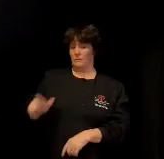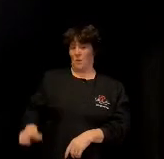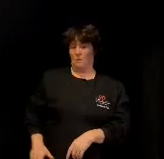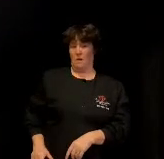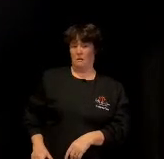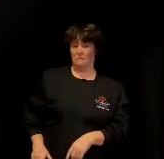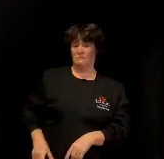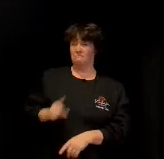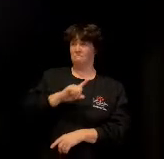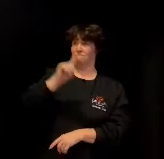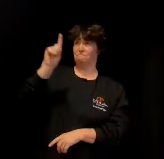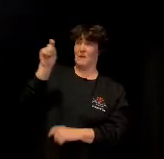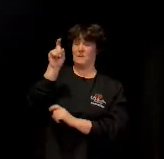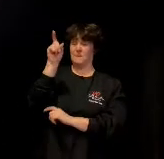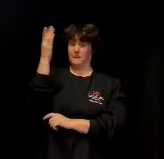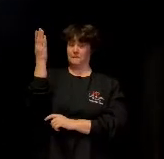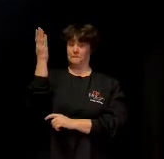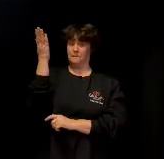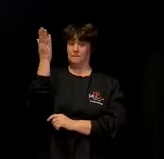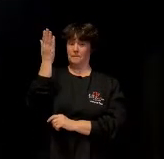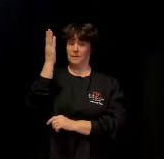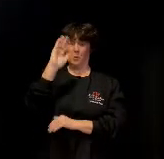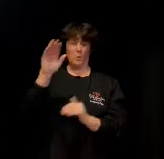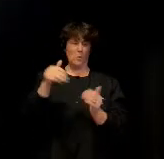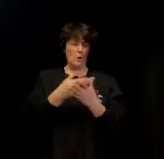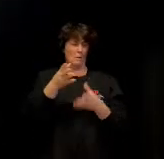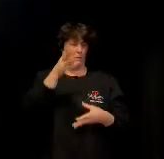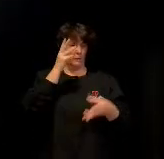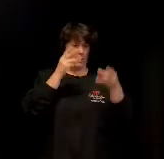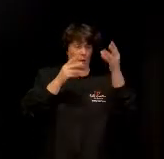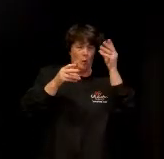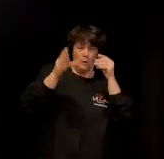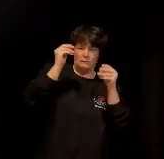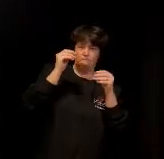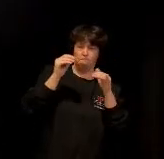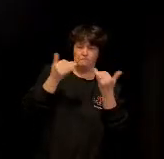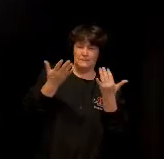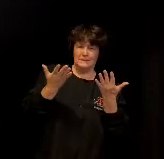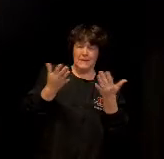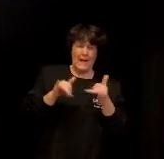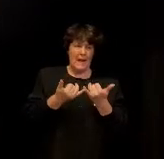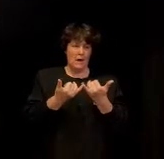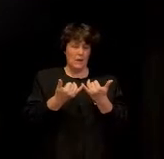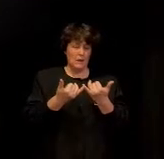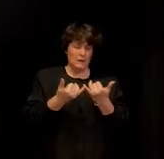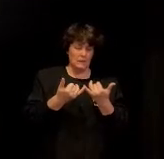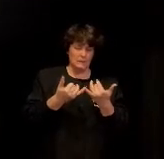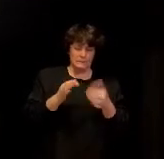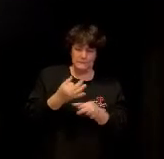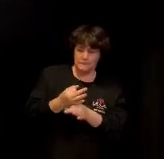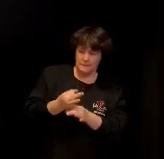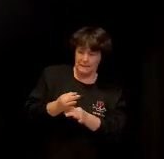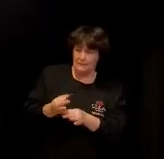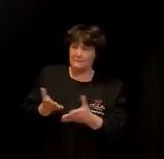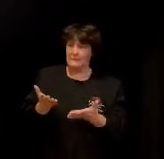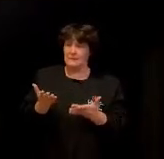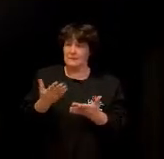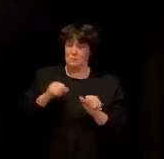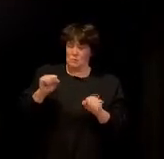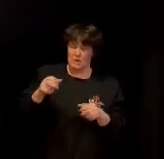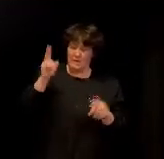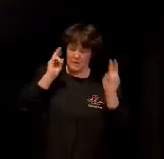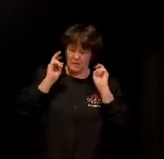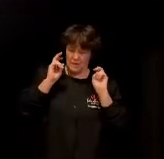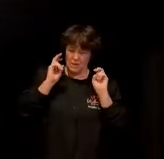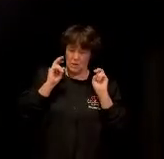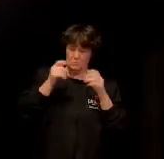God. Amen. Right, and we're all learning and trying to develop ourselves to hear God. In John